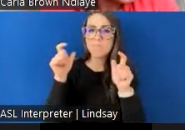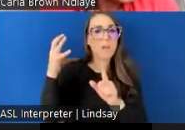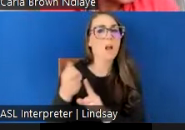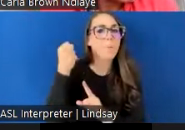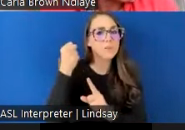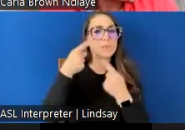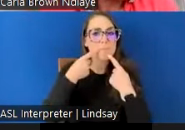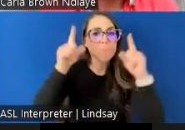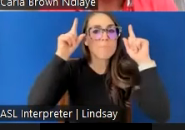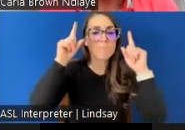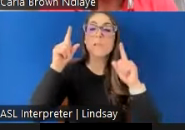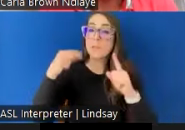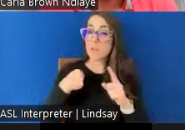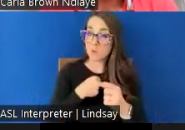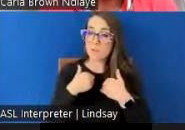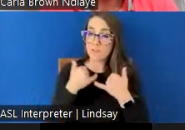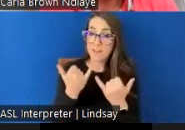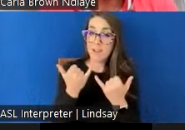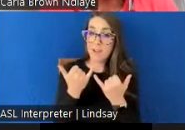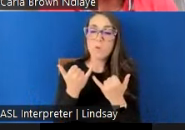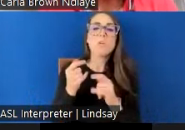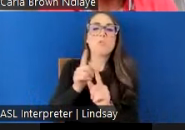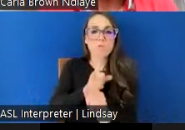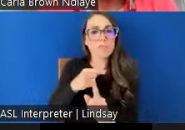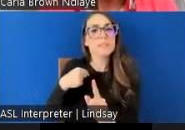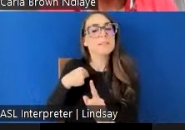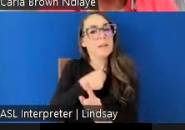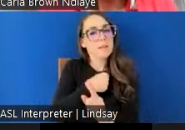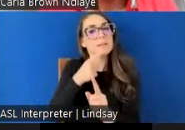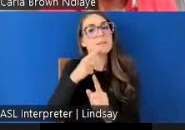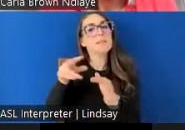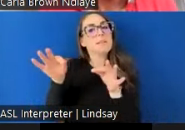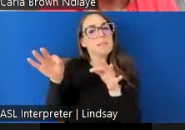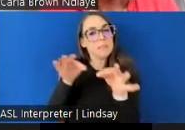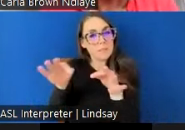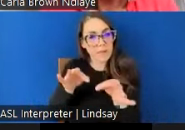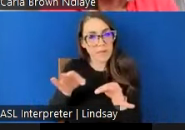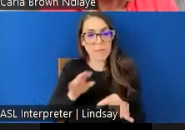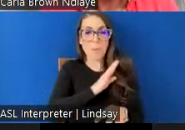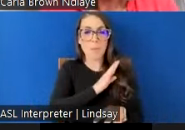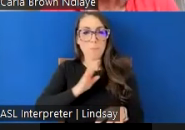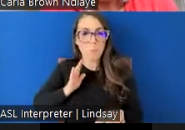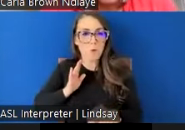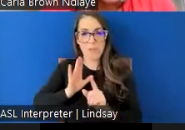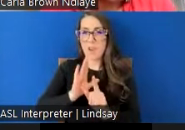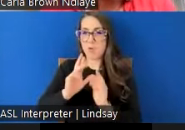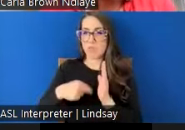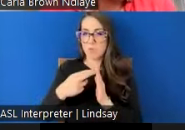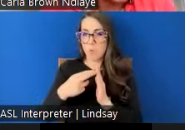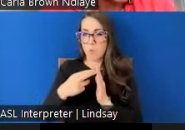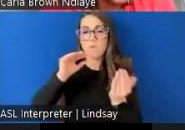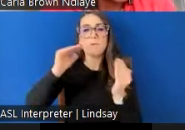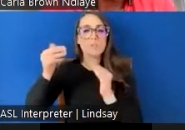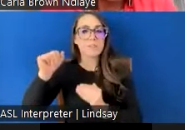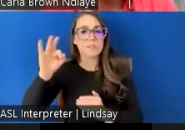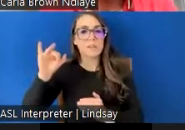we have right now is really defining what the board's role is versus the affiliates. And what I